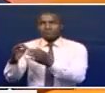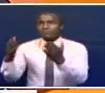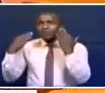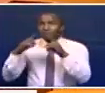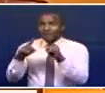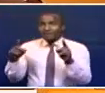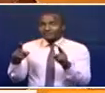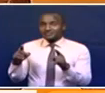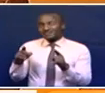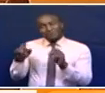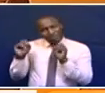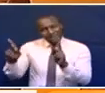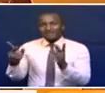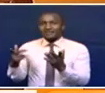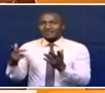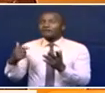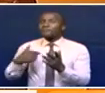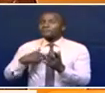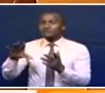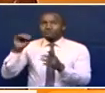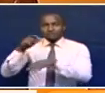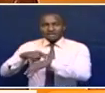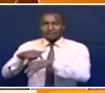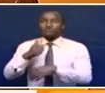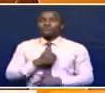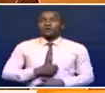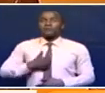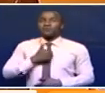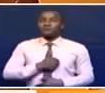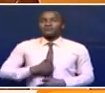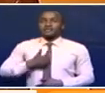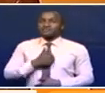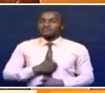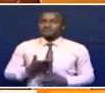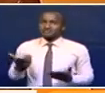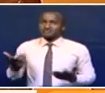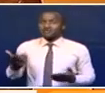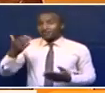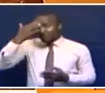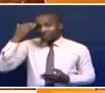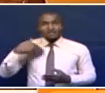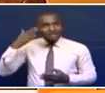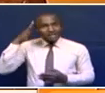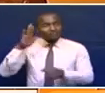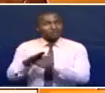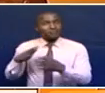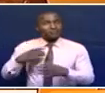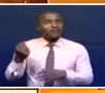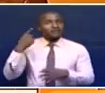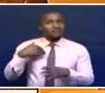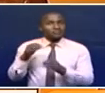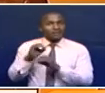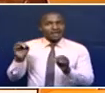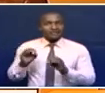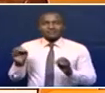be that as it may, I took the time to apologize. Because I realized a lot of Kenyans misunderstood me. All